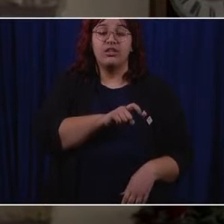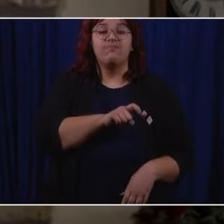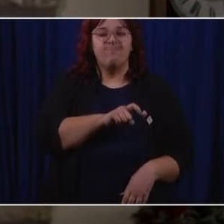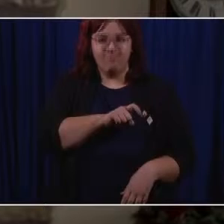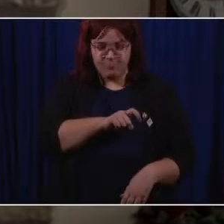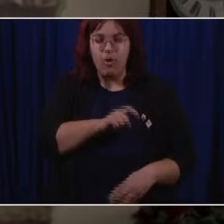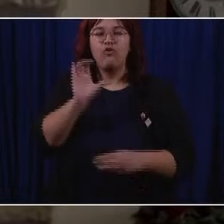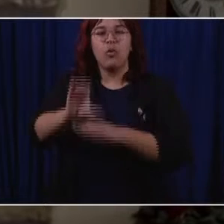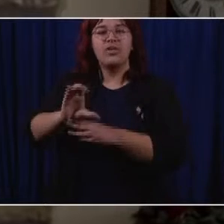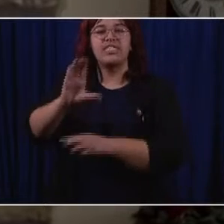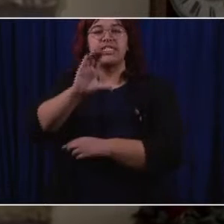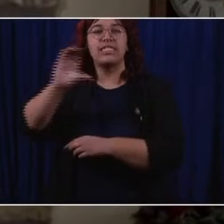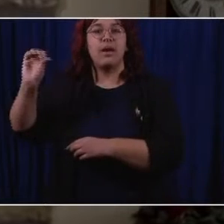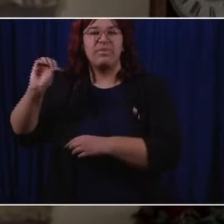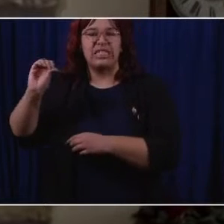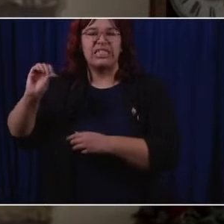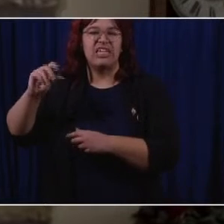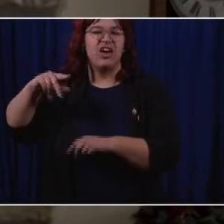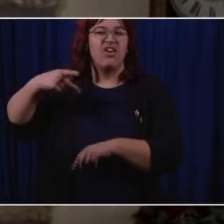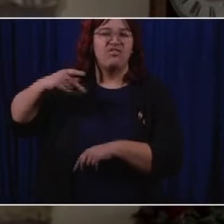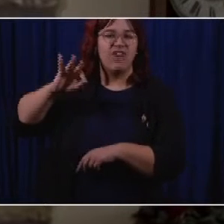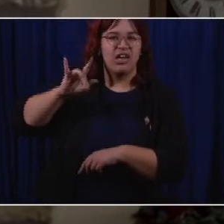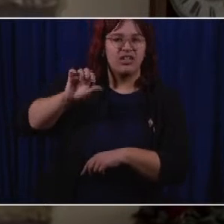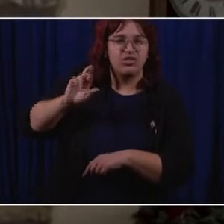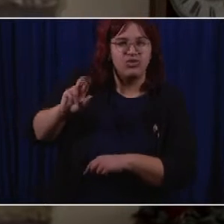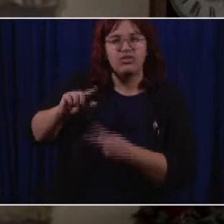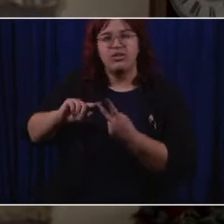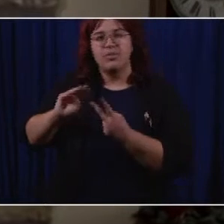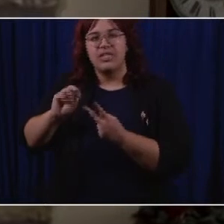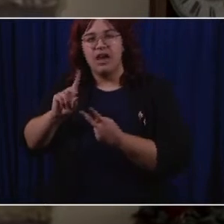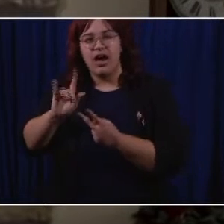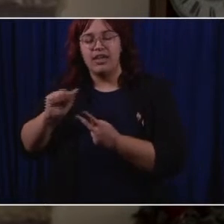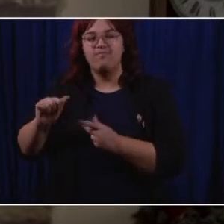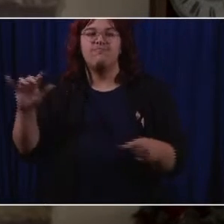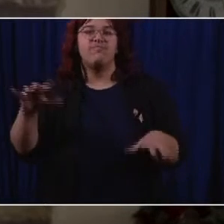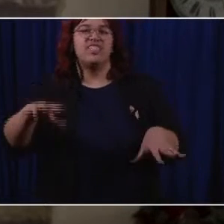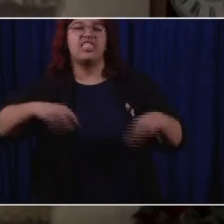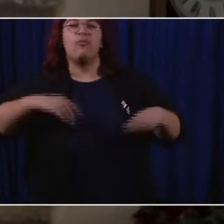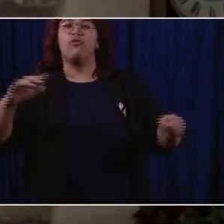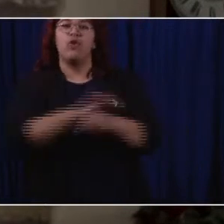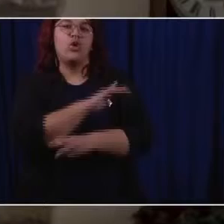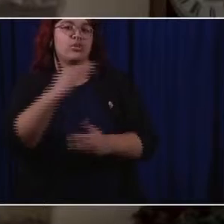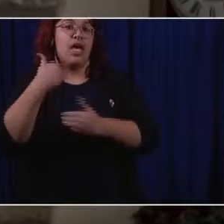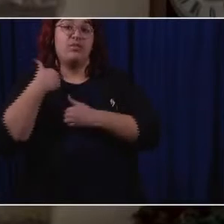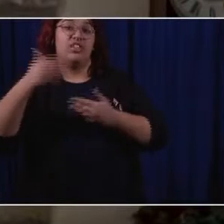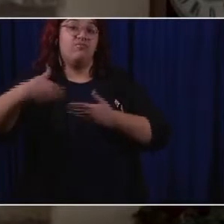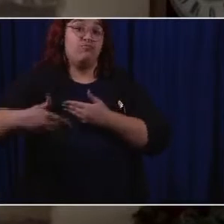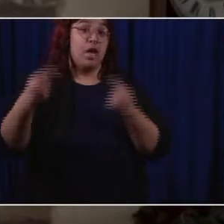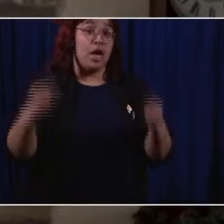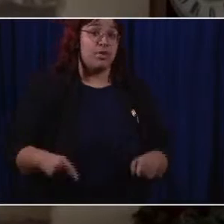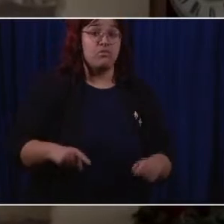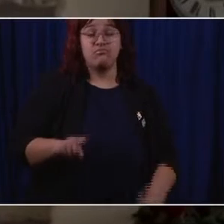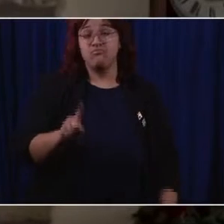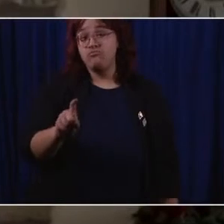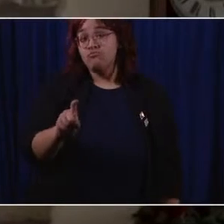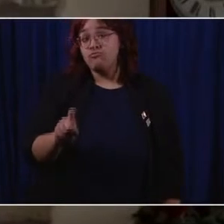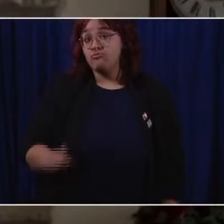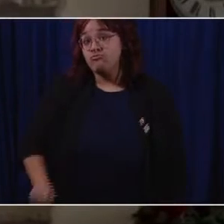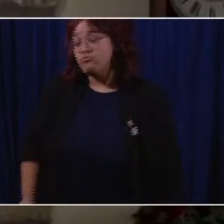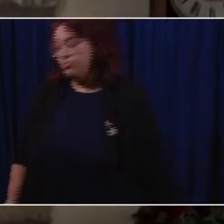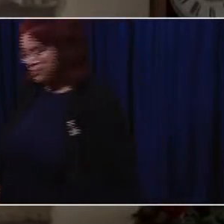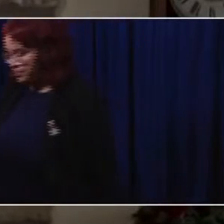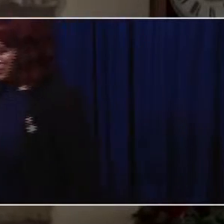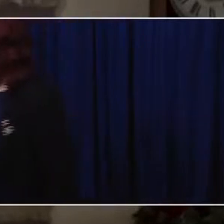their drugs cause injury or death? Thank you. Well, Jack, I'm going to let Bruce